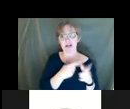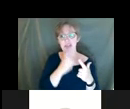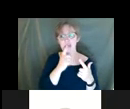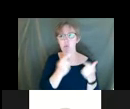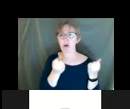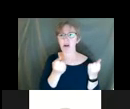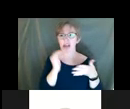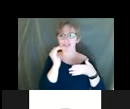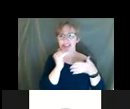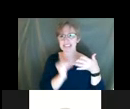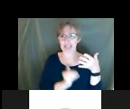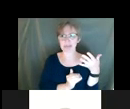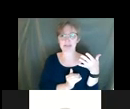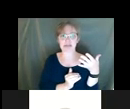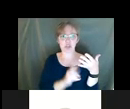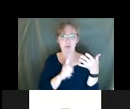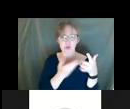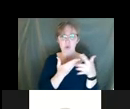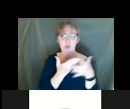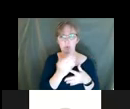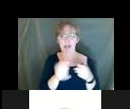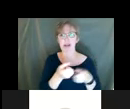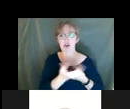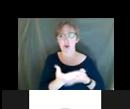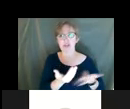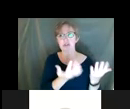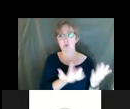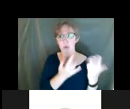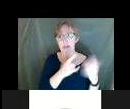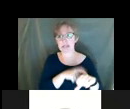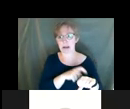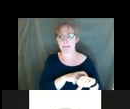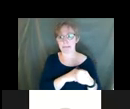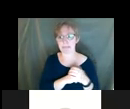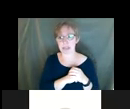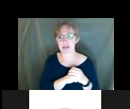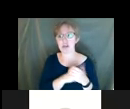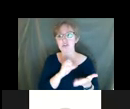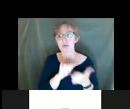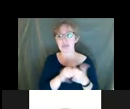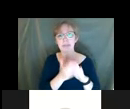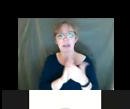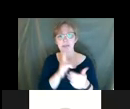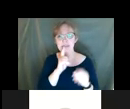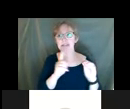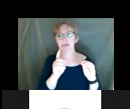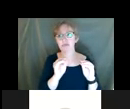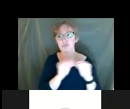that's a wait. And because that's a wait, it becomes increasingly difficult